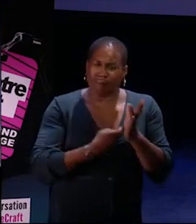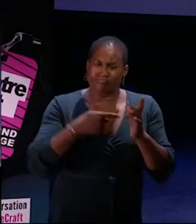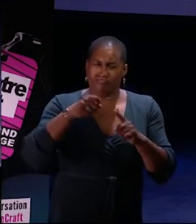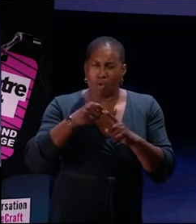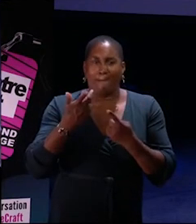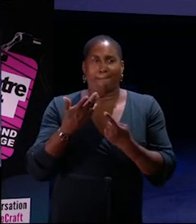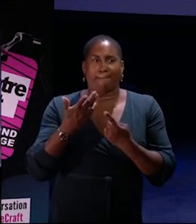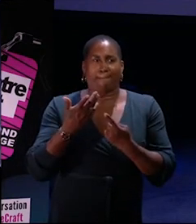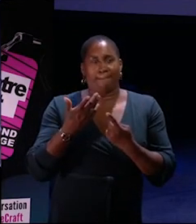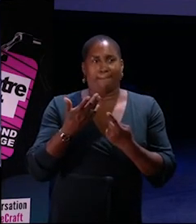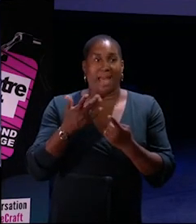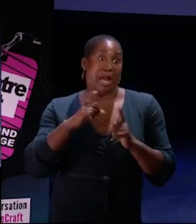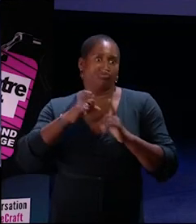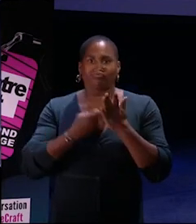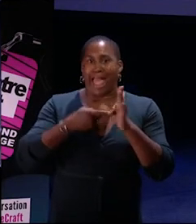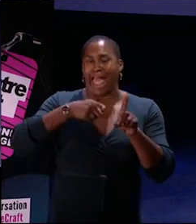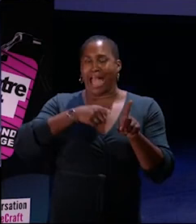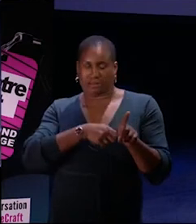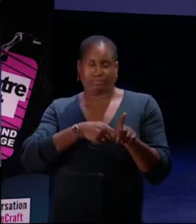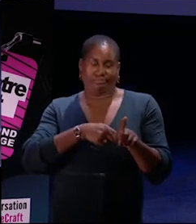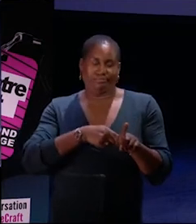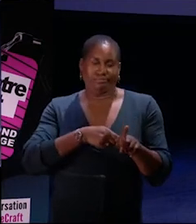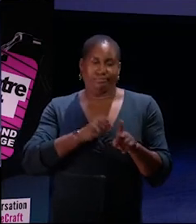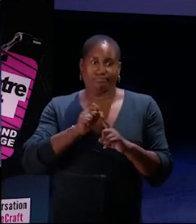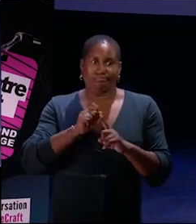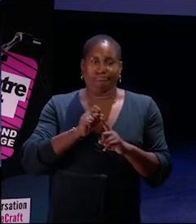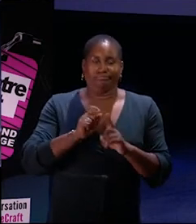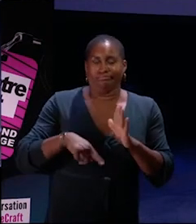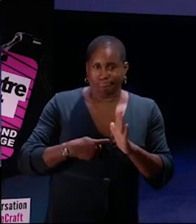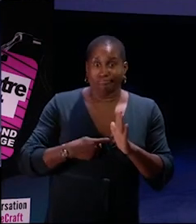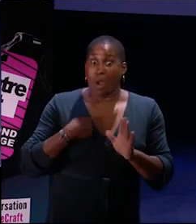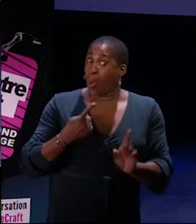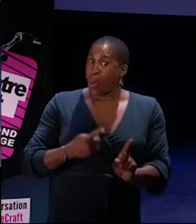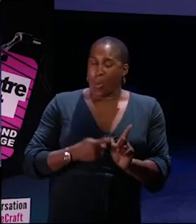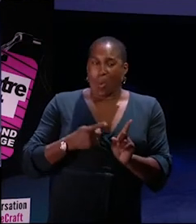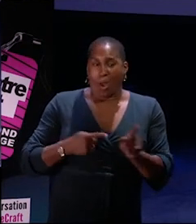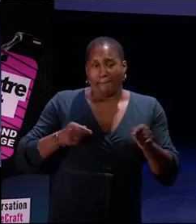And I became the youngest producer ever, joint youngest producer ever on the West End,